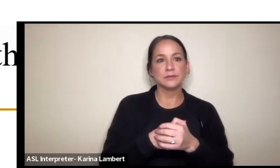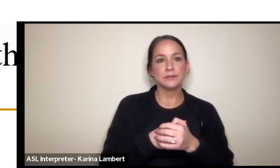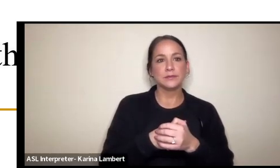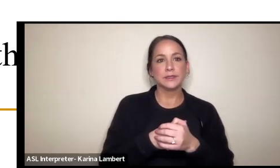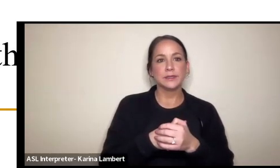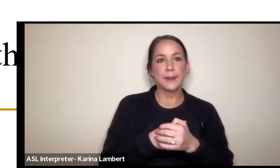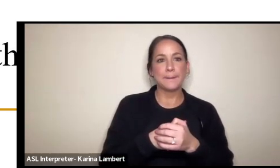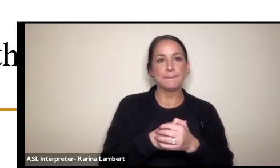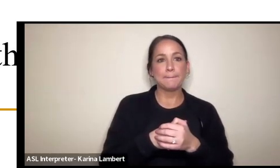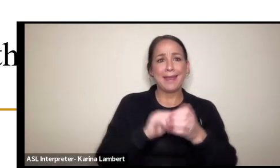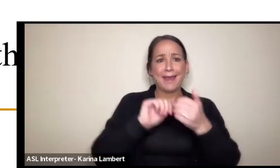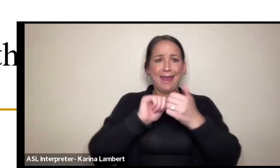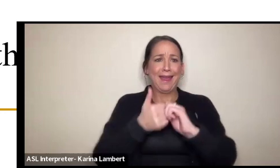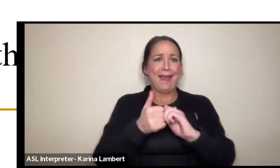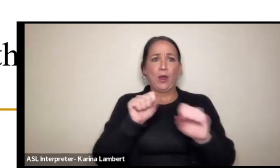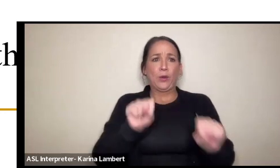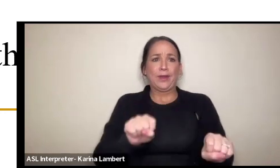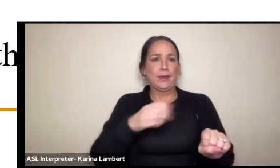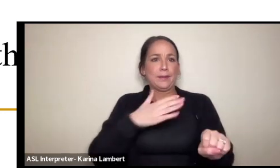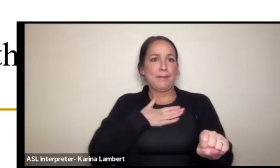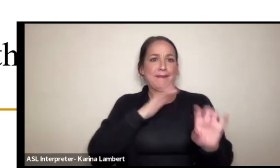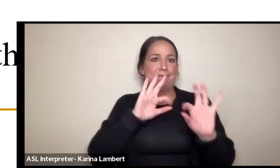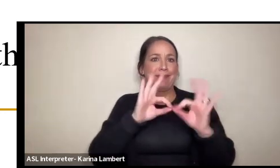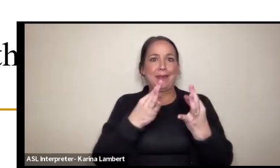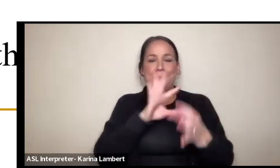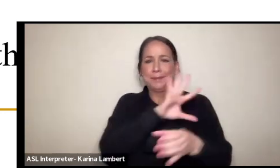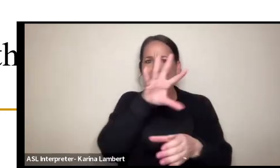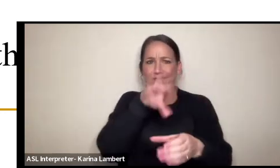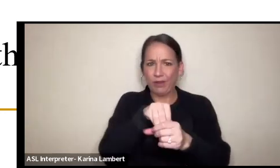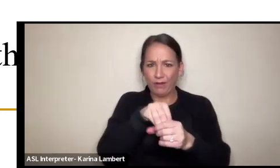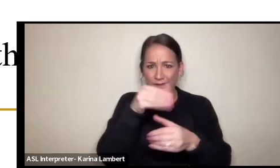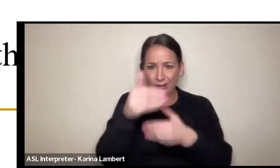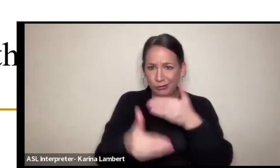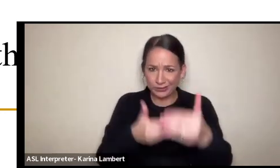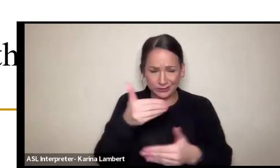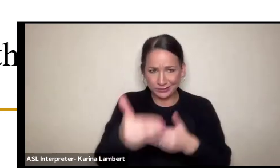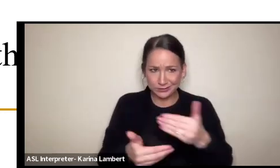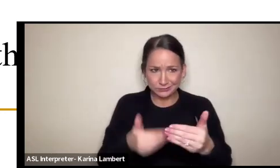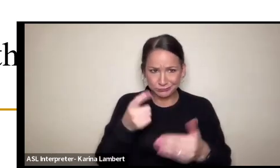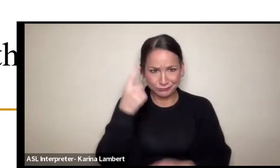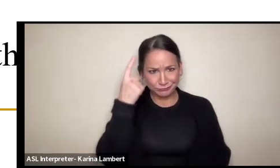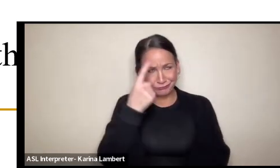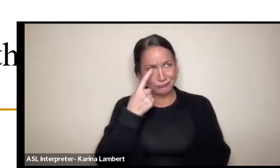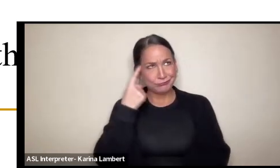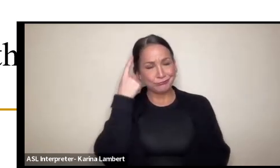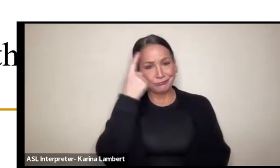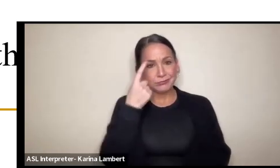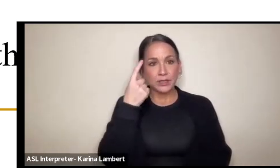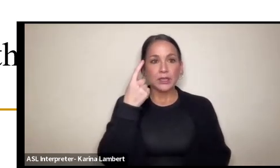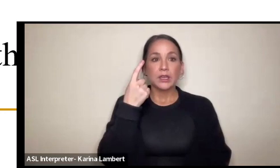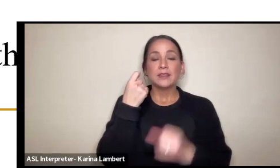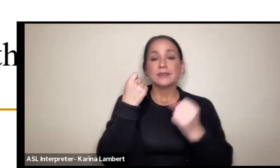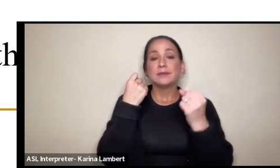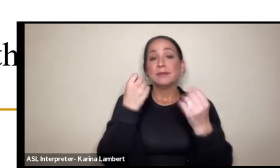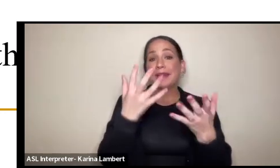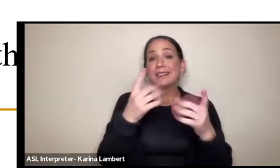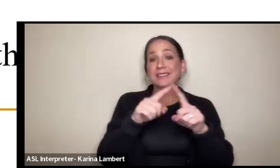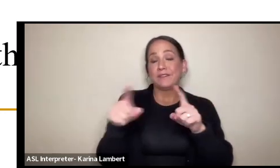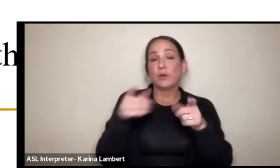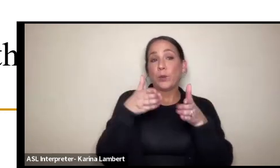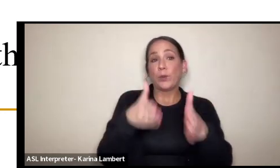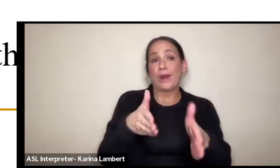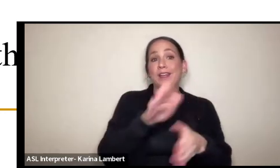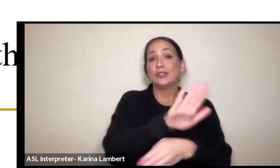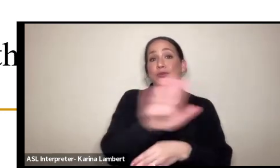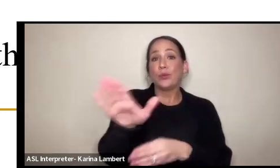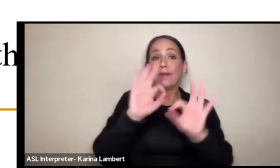So how can my family, you're wondering, be involved in the process? So there are a number of ways that your family